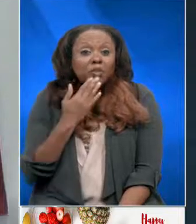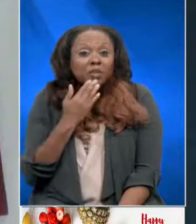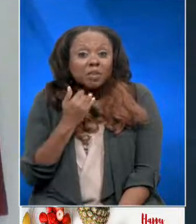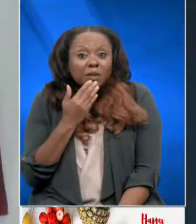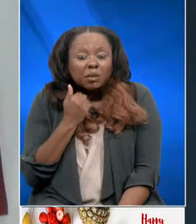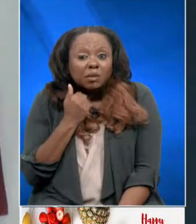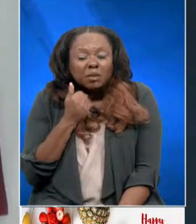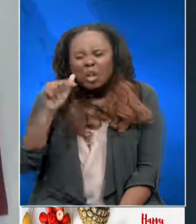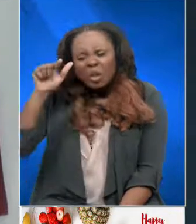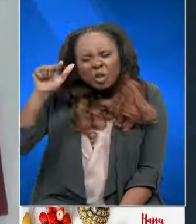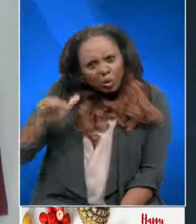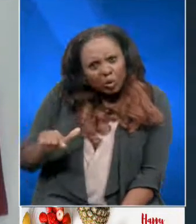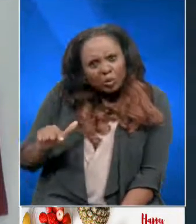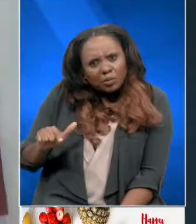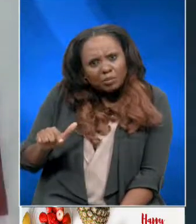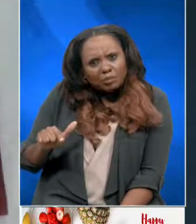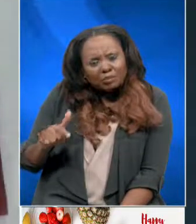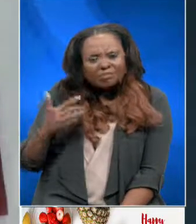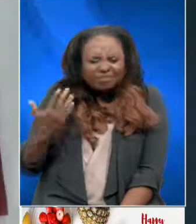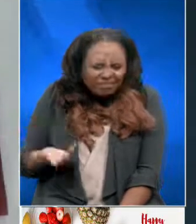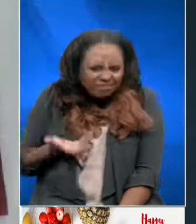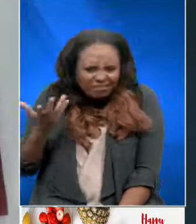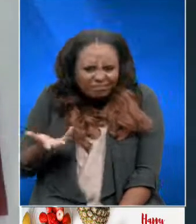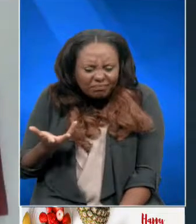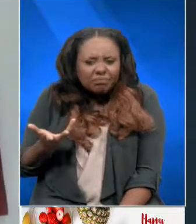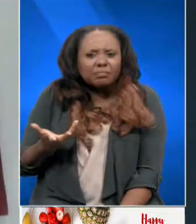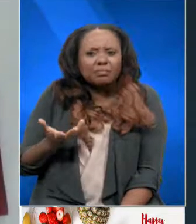very low, is unrealistic.